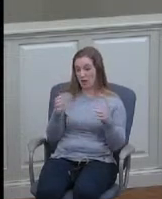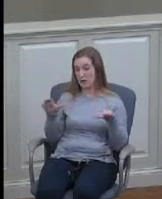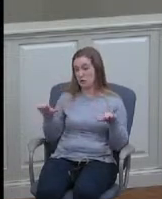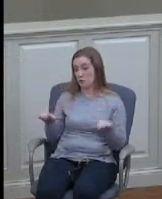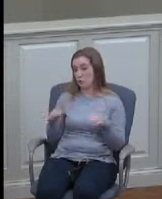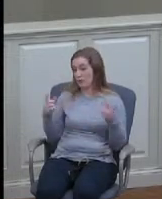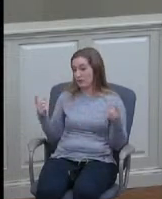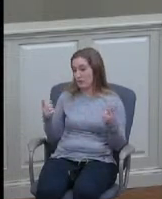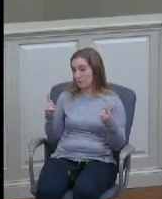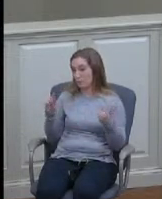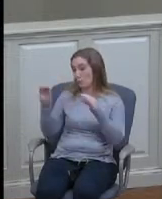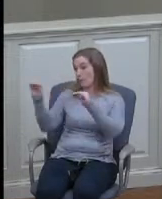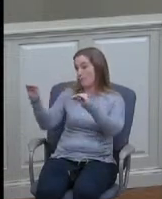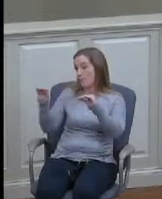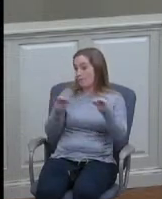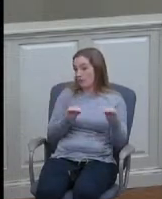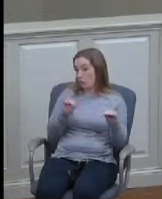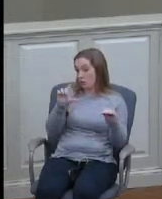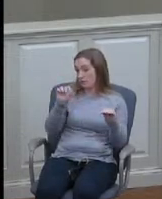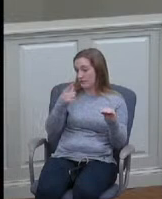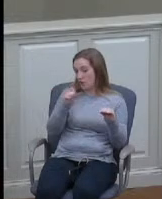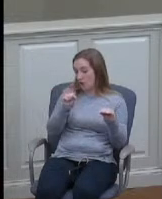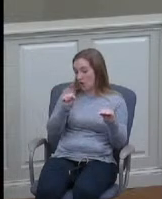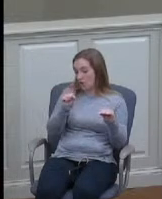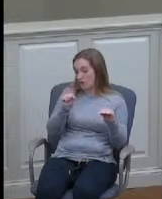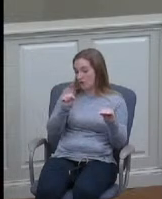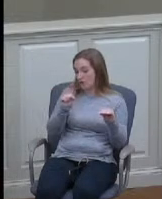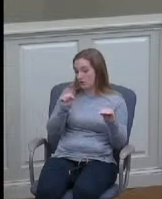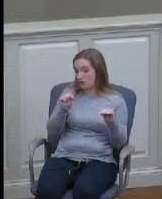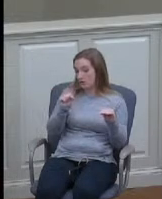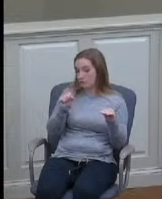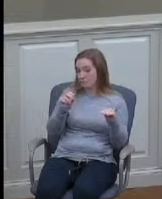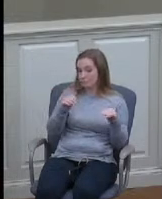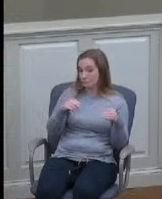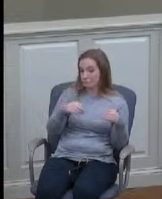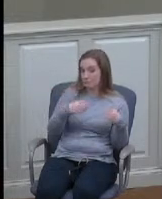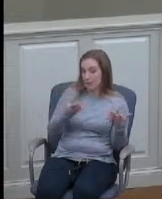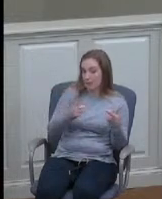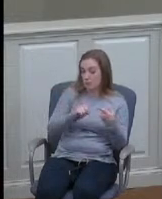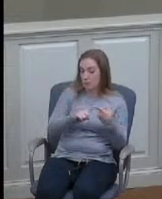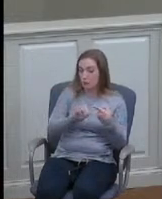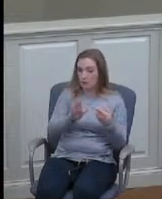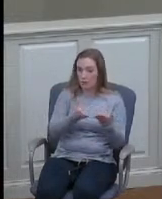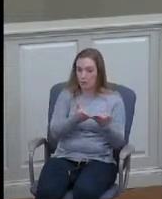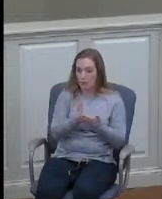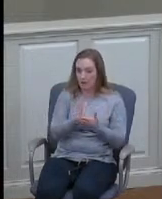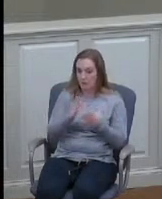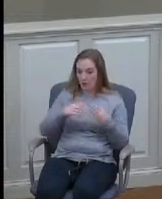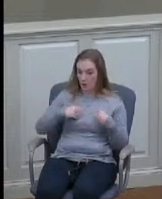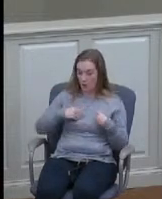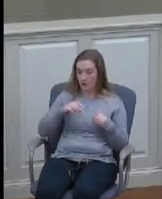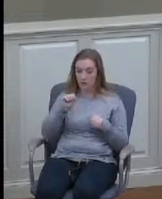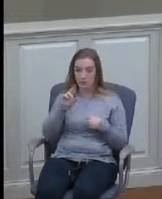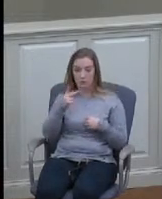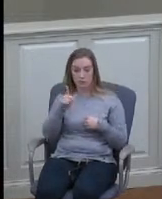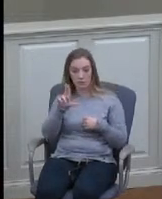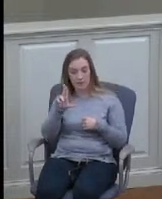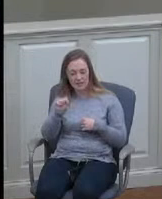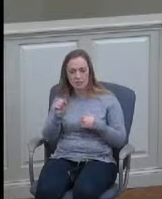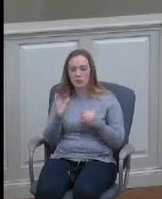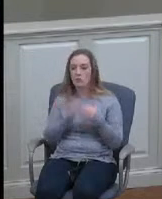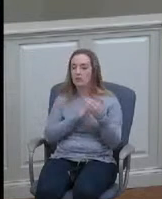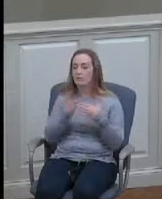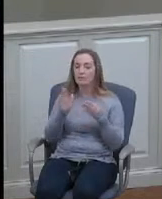the logs, get them to their rightful owner, surplus them, what have you. The city is not going